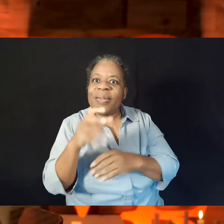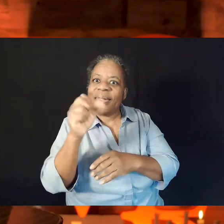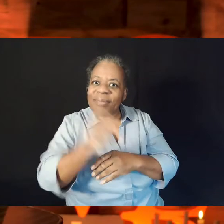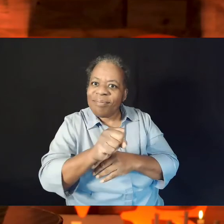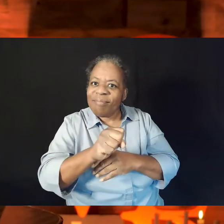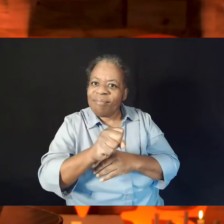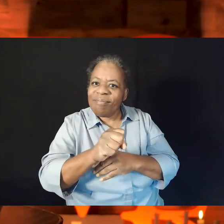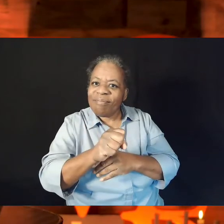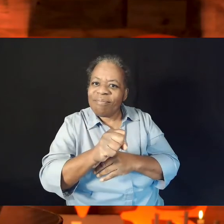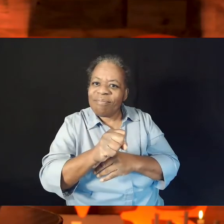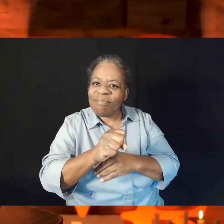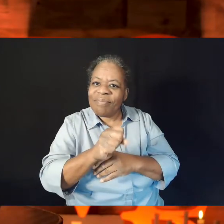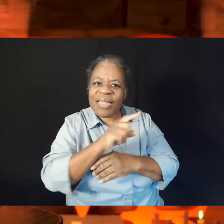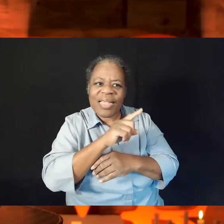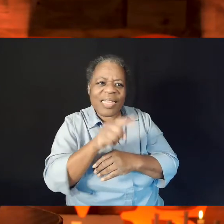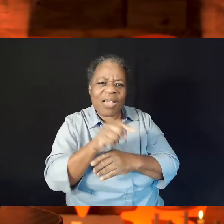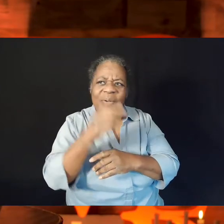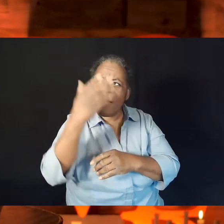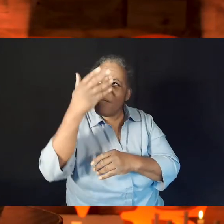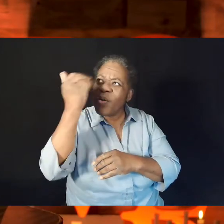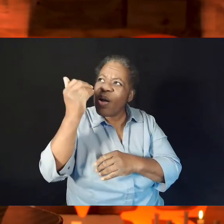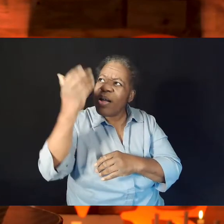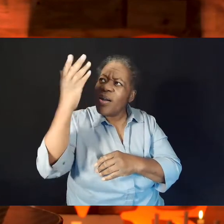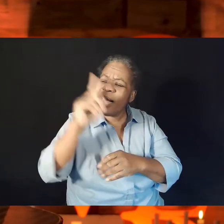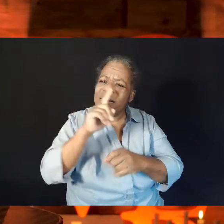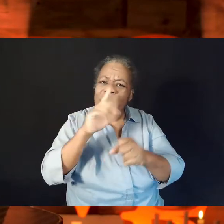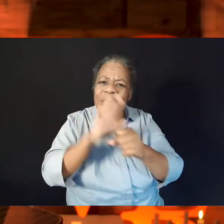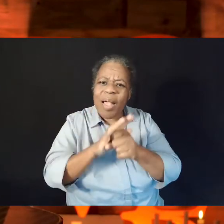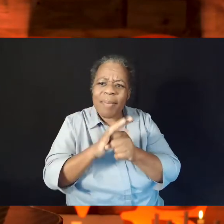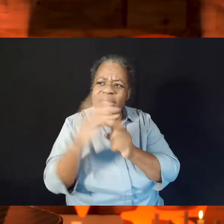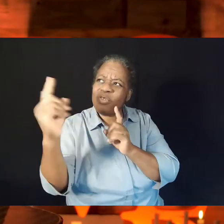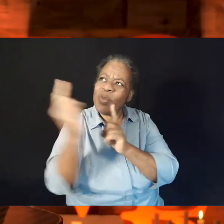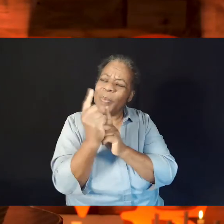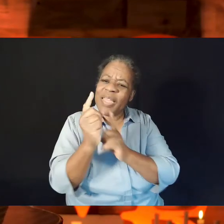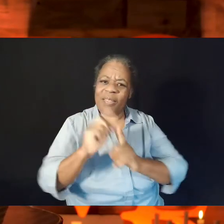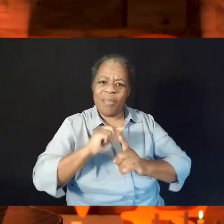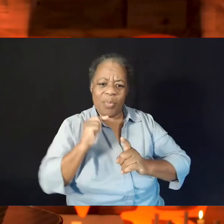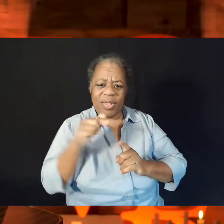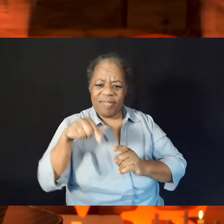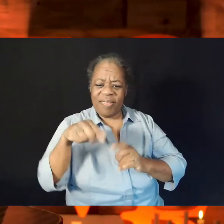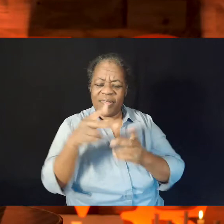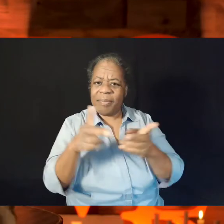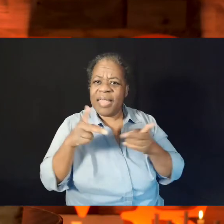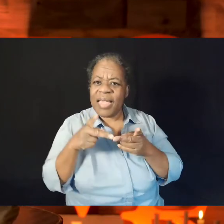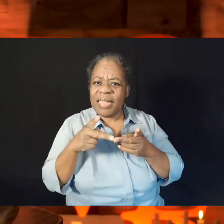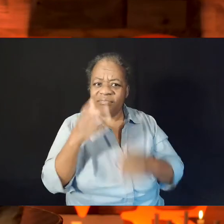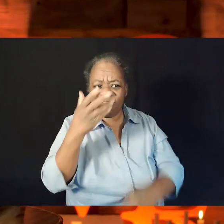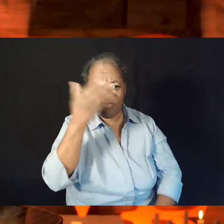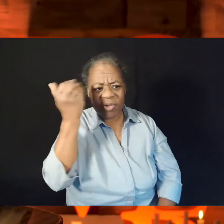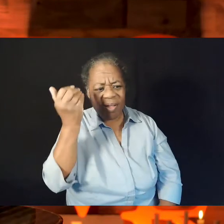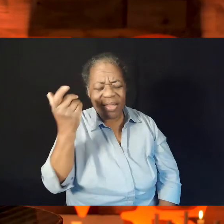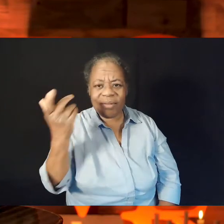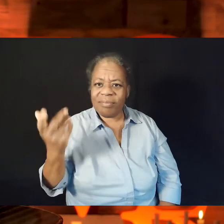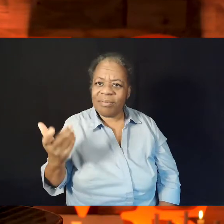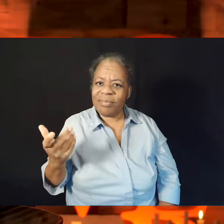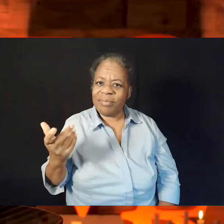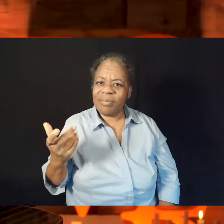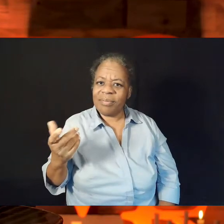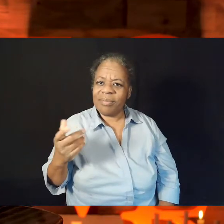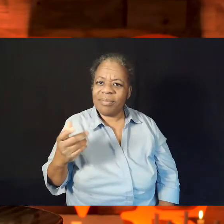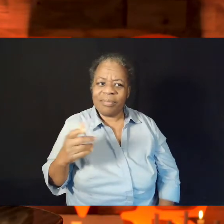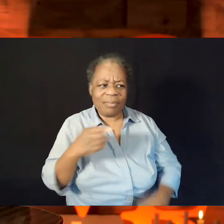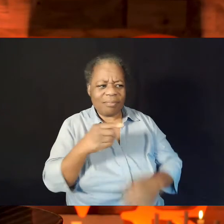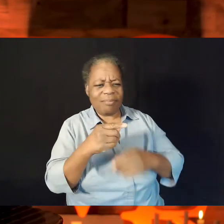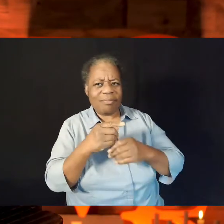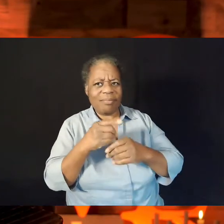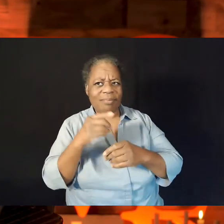Had Zechariah forgotten God's promise to meet the priests here in this space? Did he not realize that in serving the Lord,